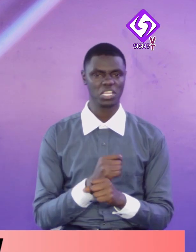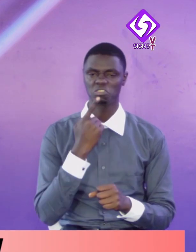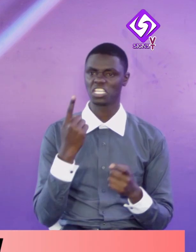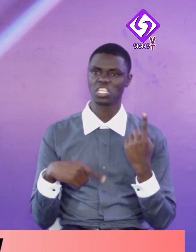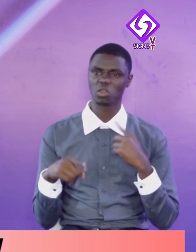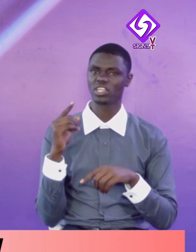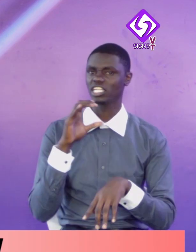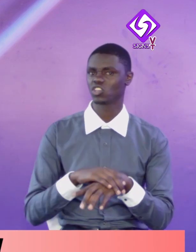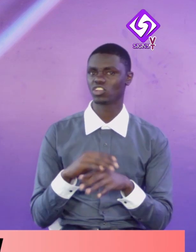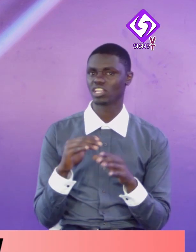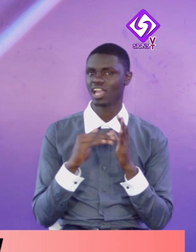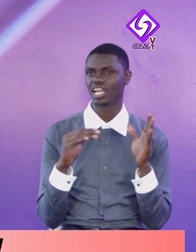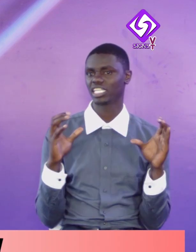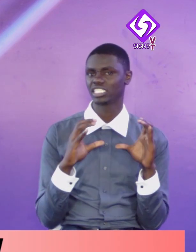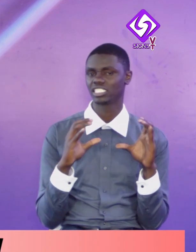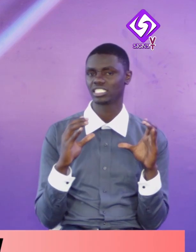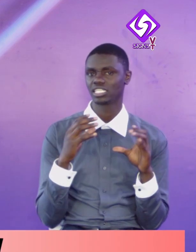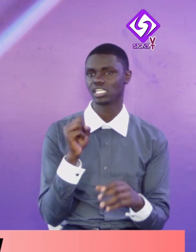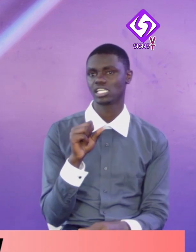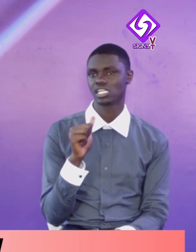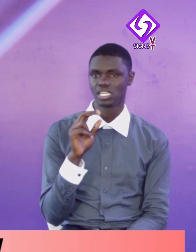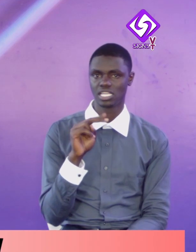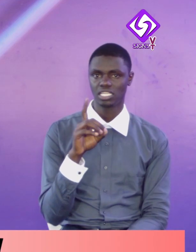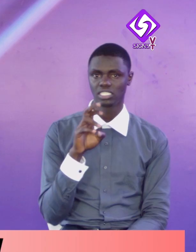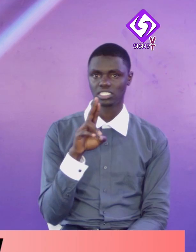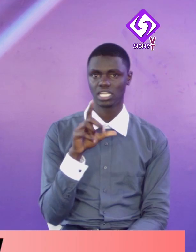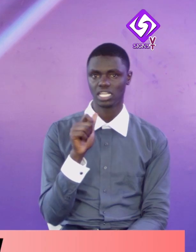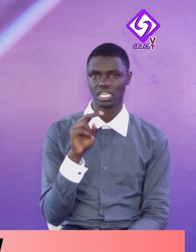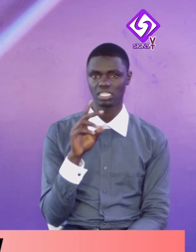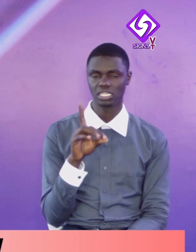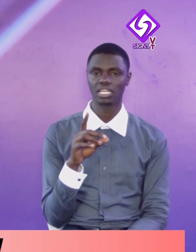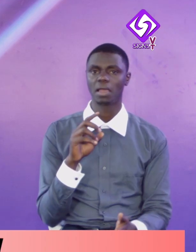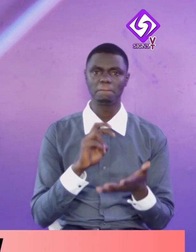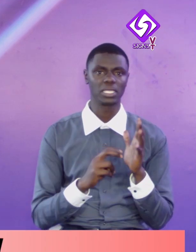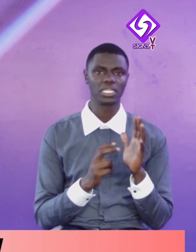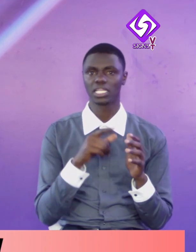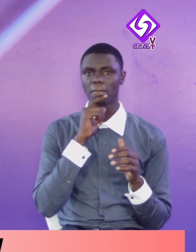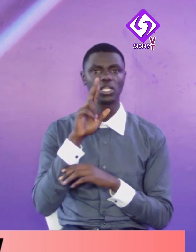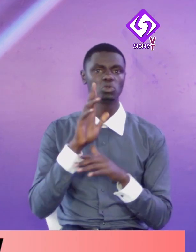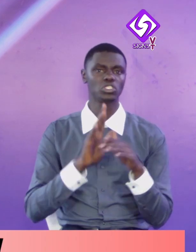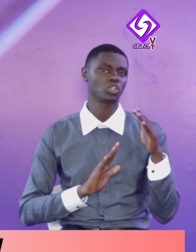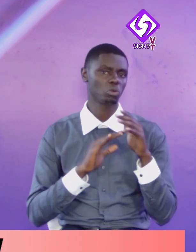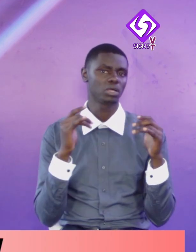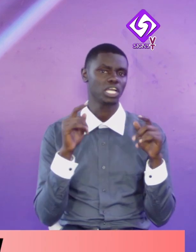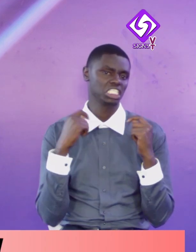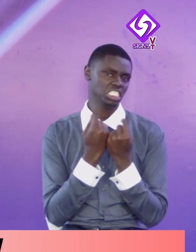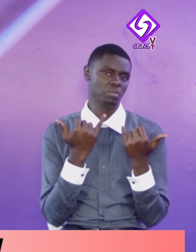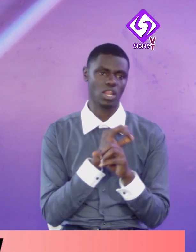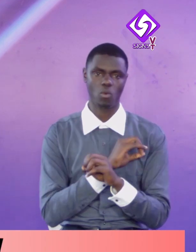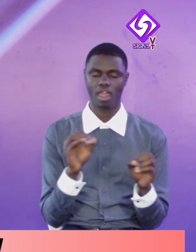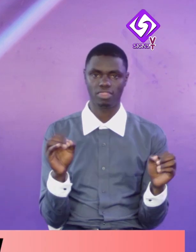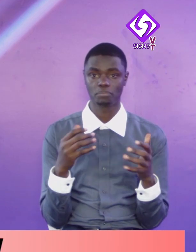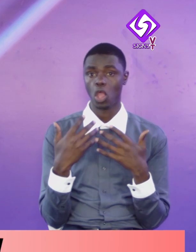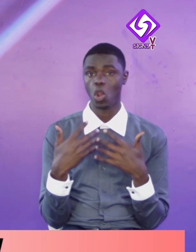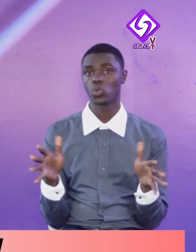won against Chelsea has cemented that Manchester United is a top team right now. And losing